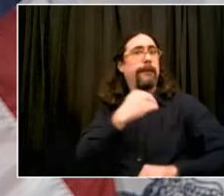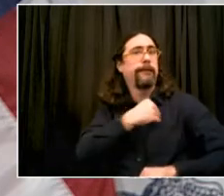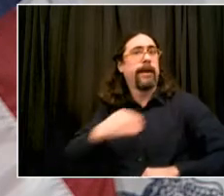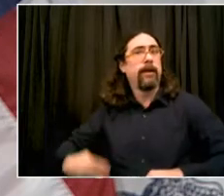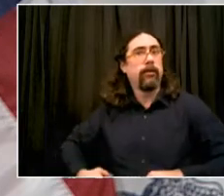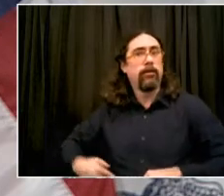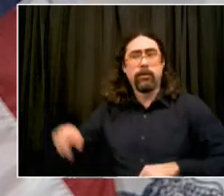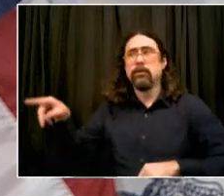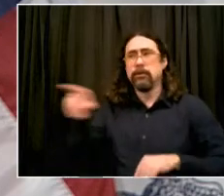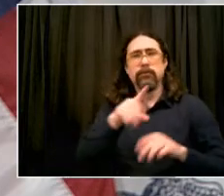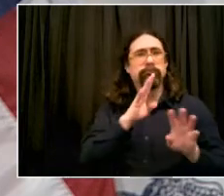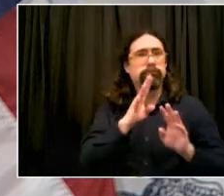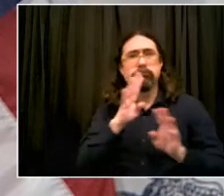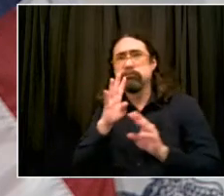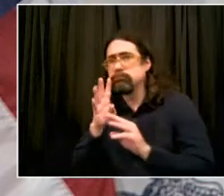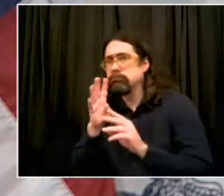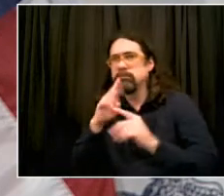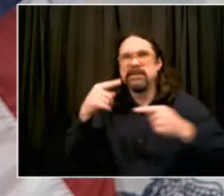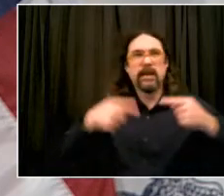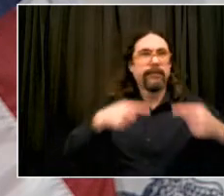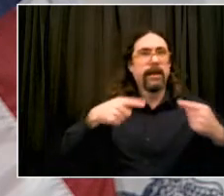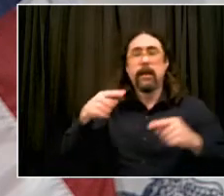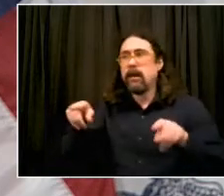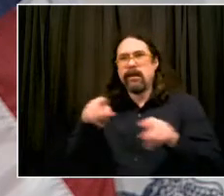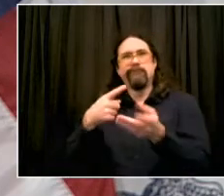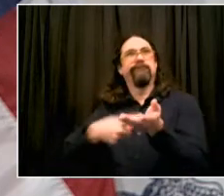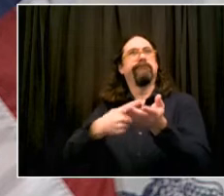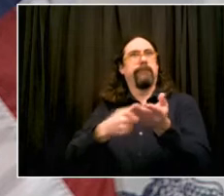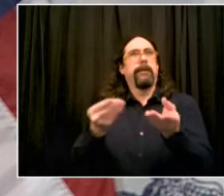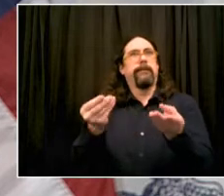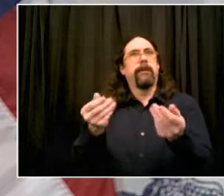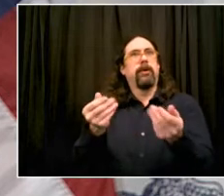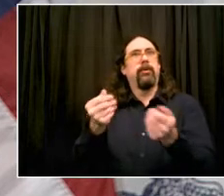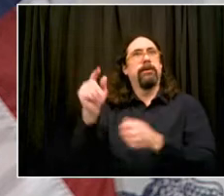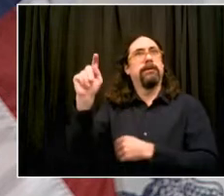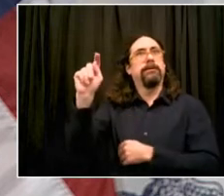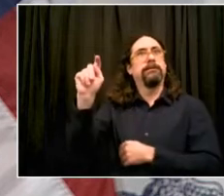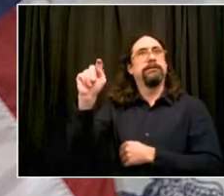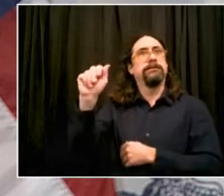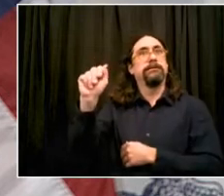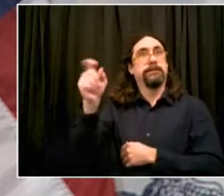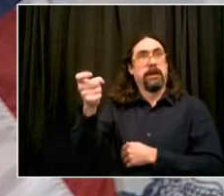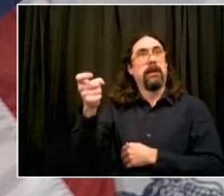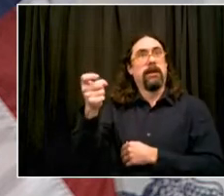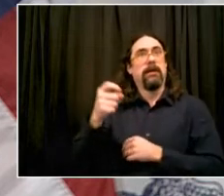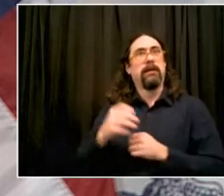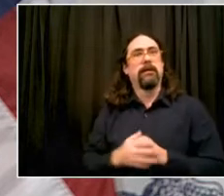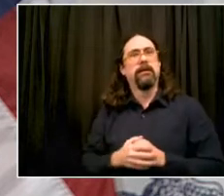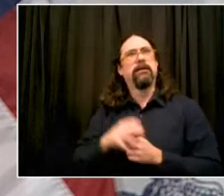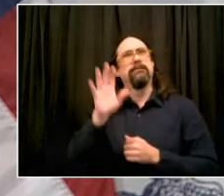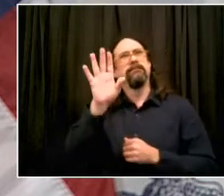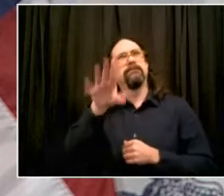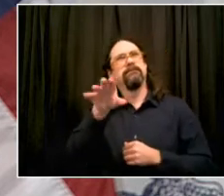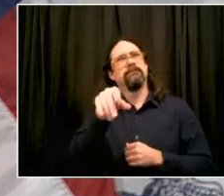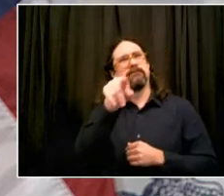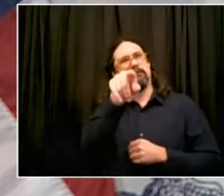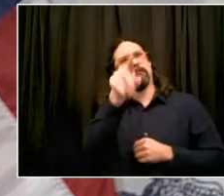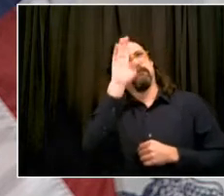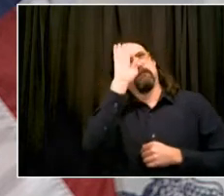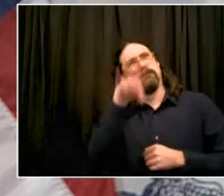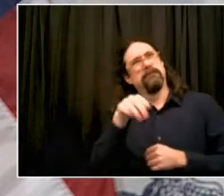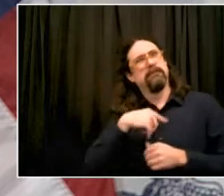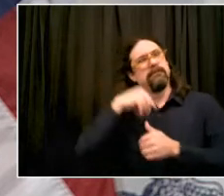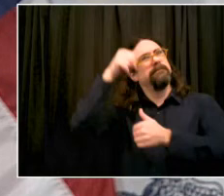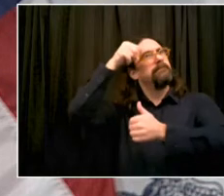this year. Is it something that you're no longer planning to tackle in your last year in office? And is it something you hope that, I guess, the next mayor